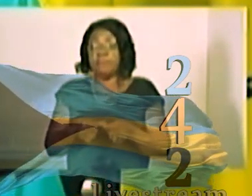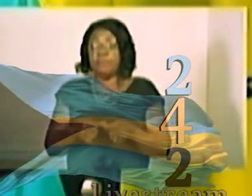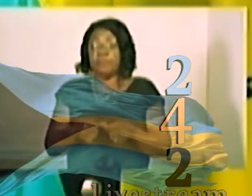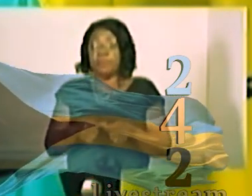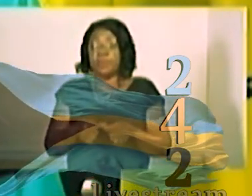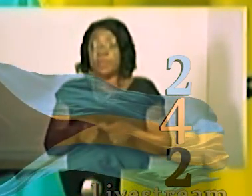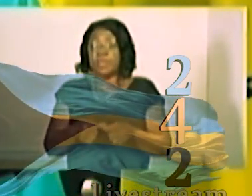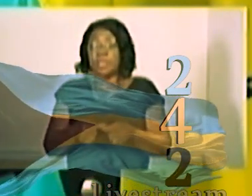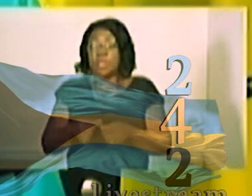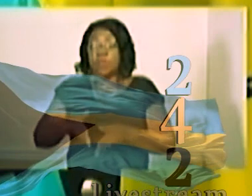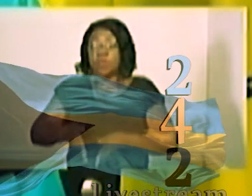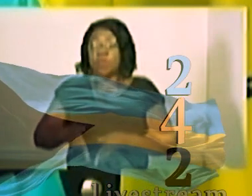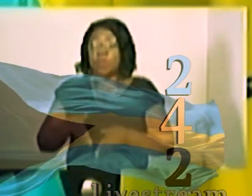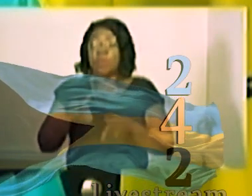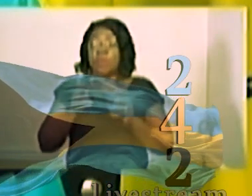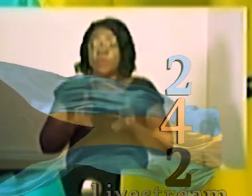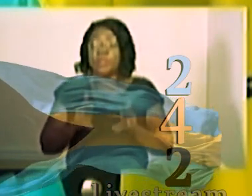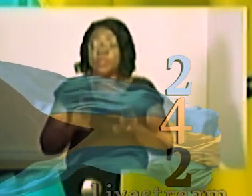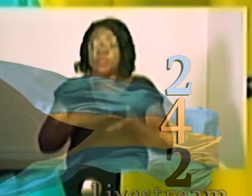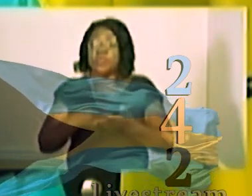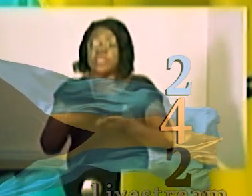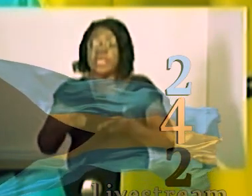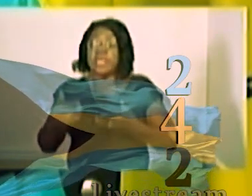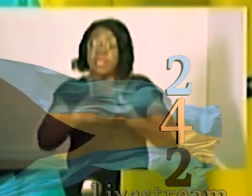the roadside vendors